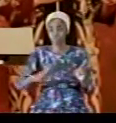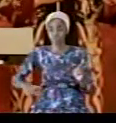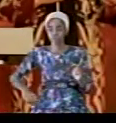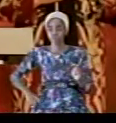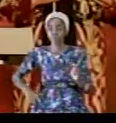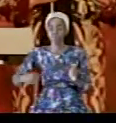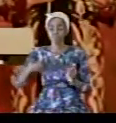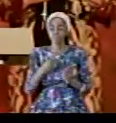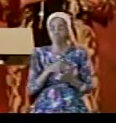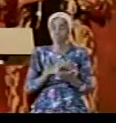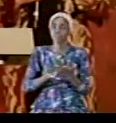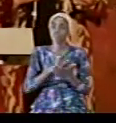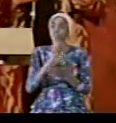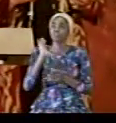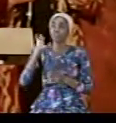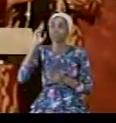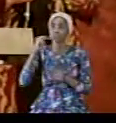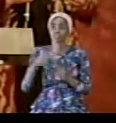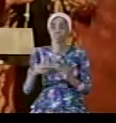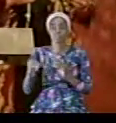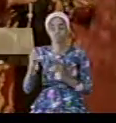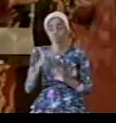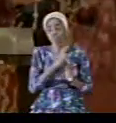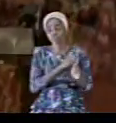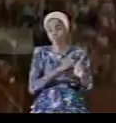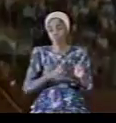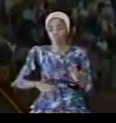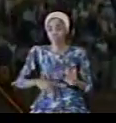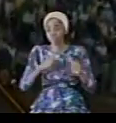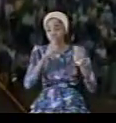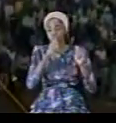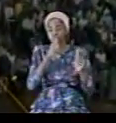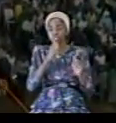We glorify your name. Listen.